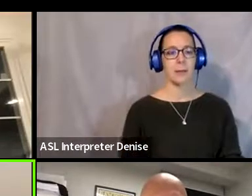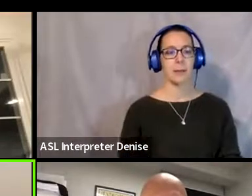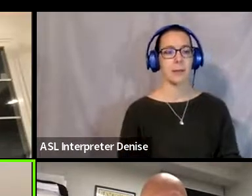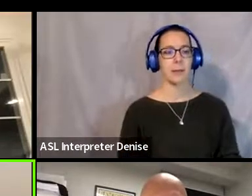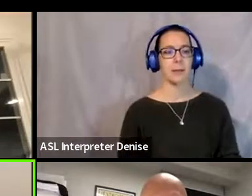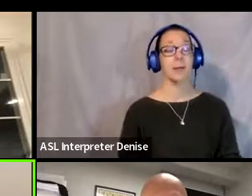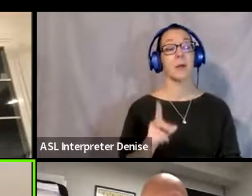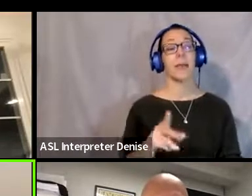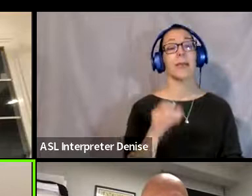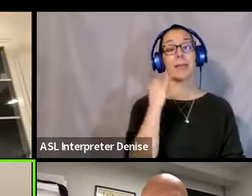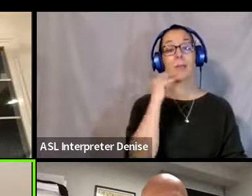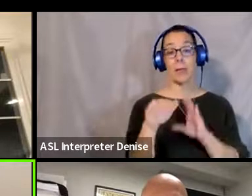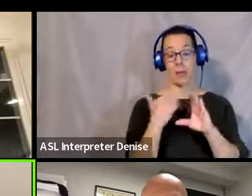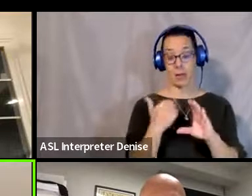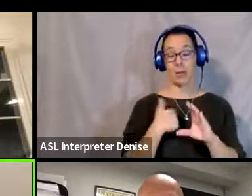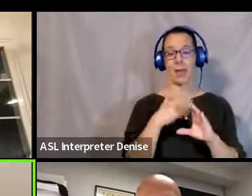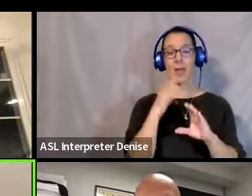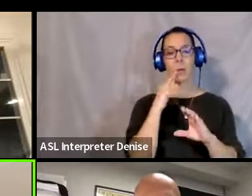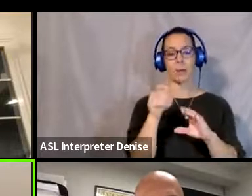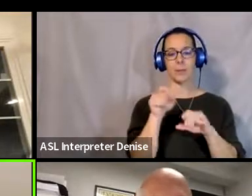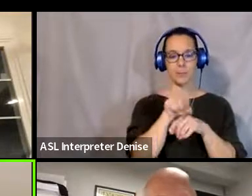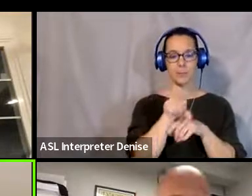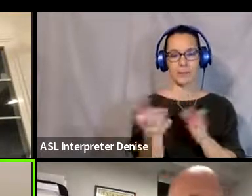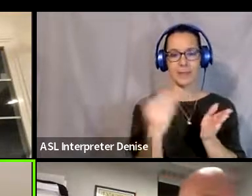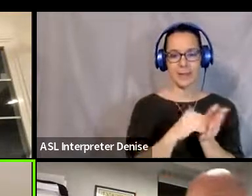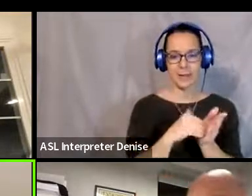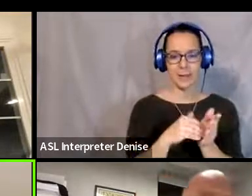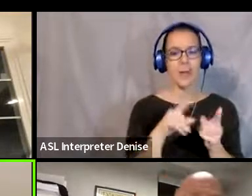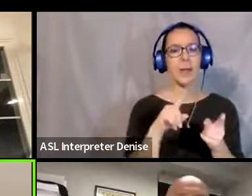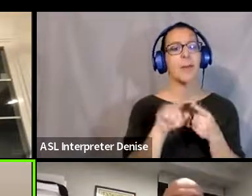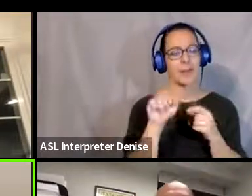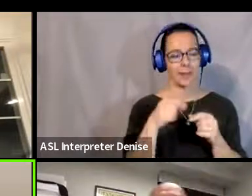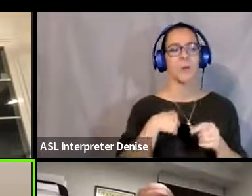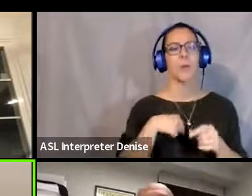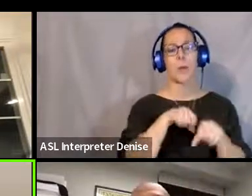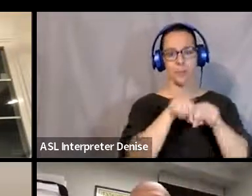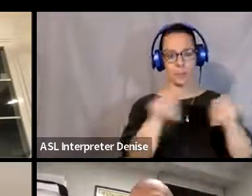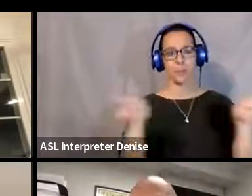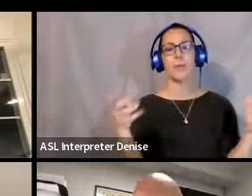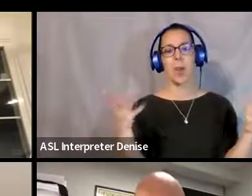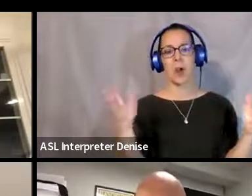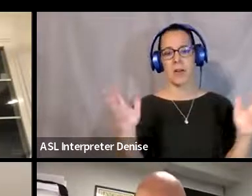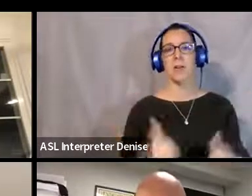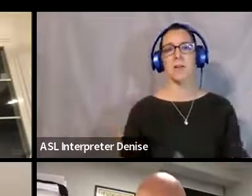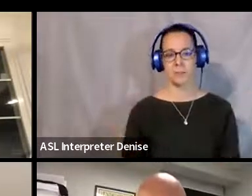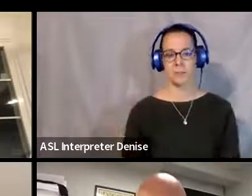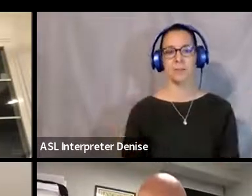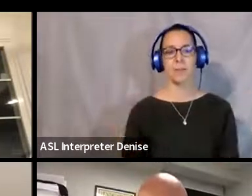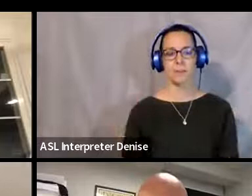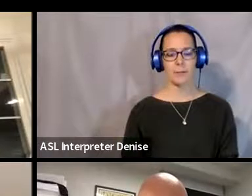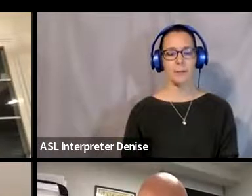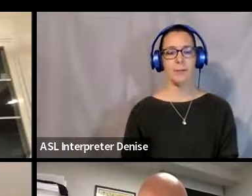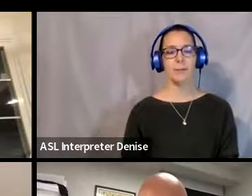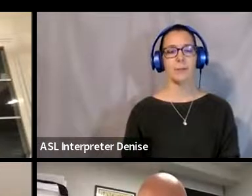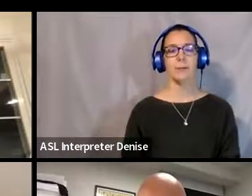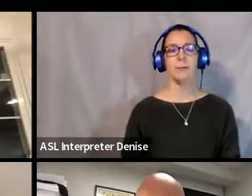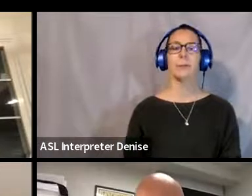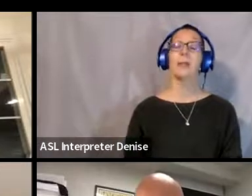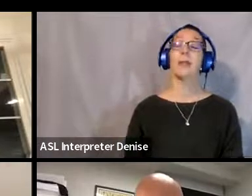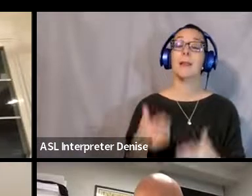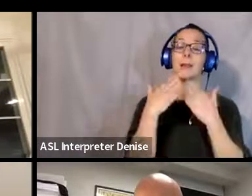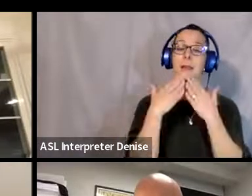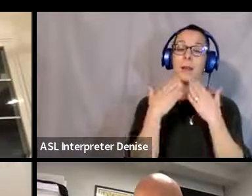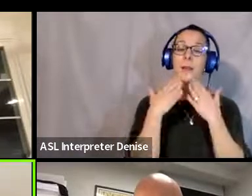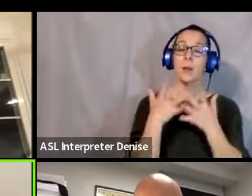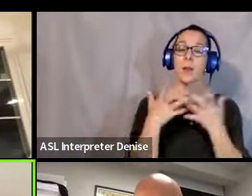and if you just email me, we'll get it resent to you, but those did go out already. Yes. Great. Thank you so much. Thank you,